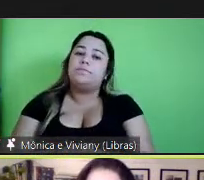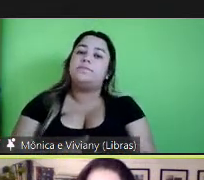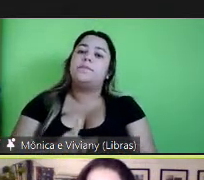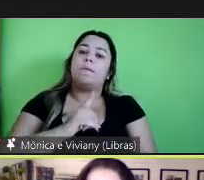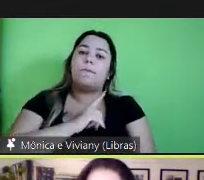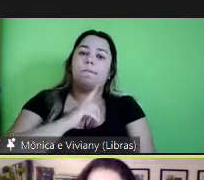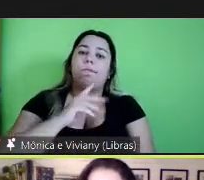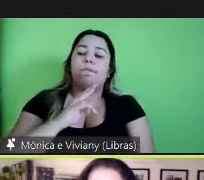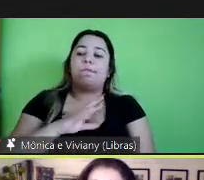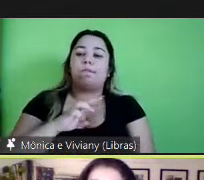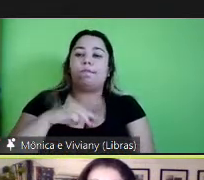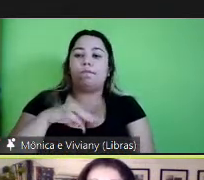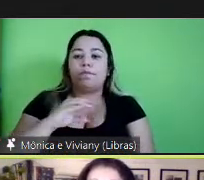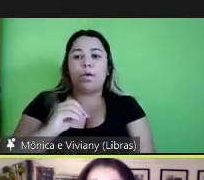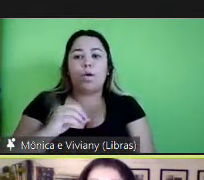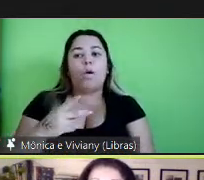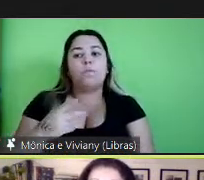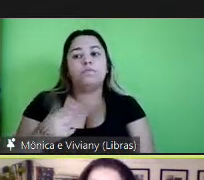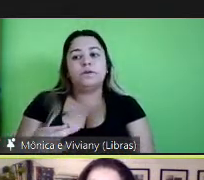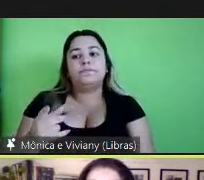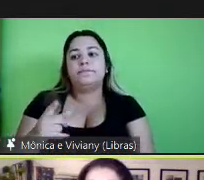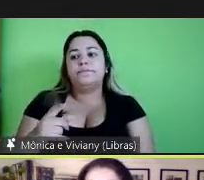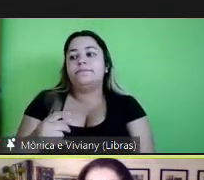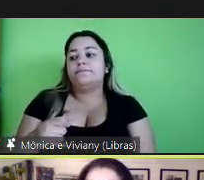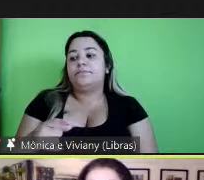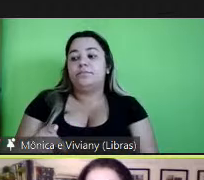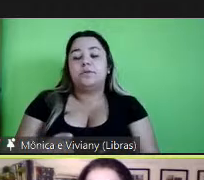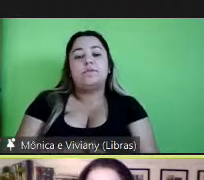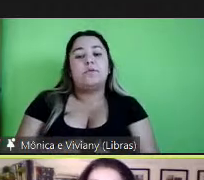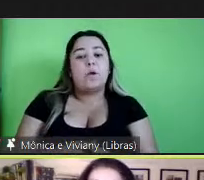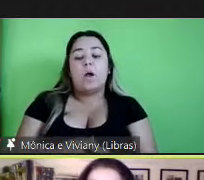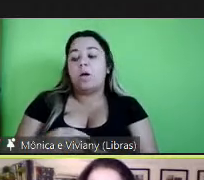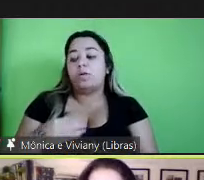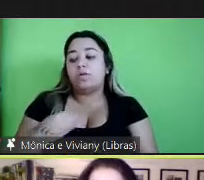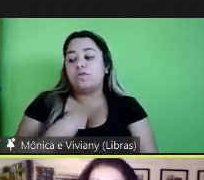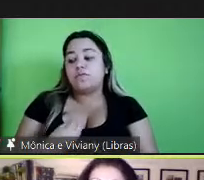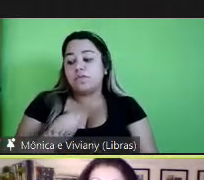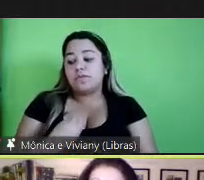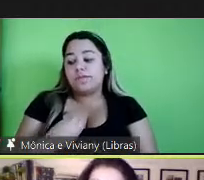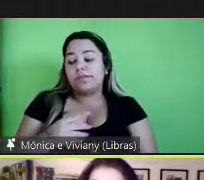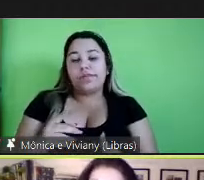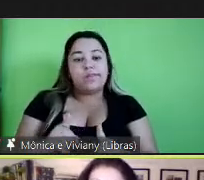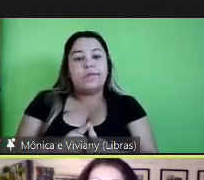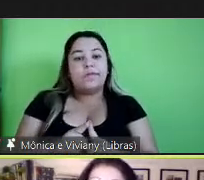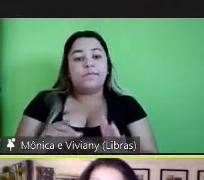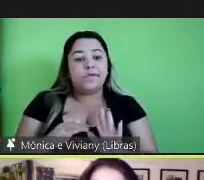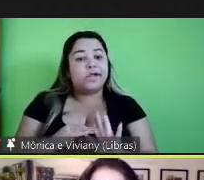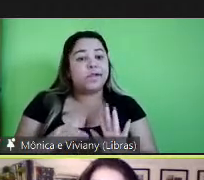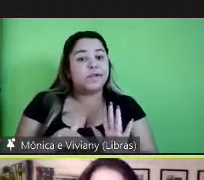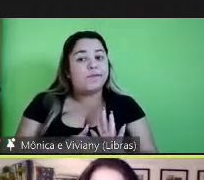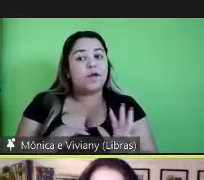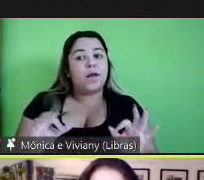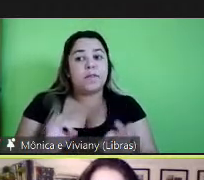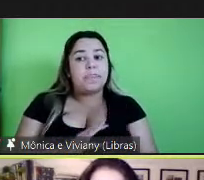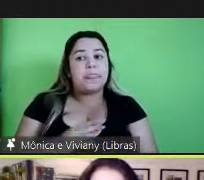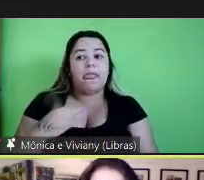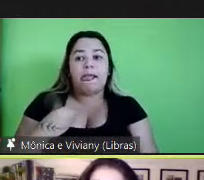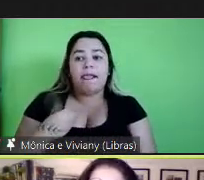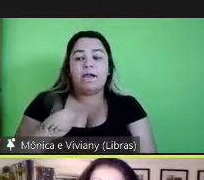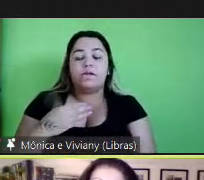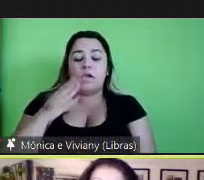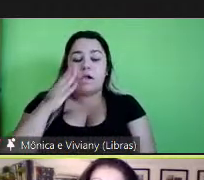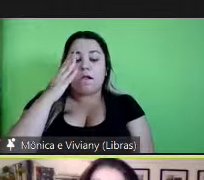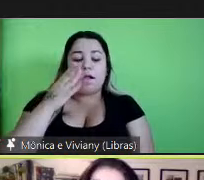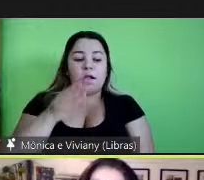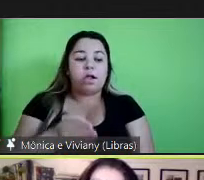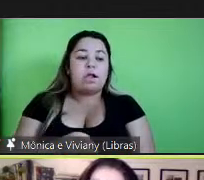be lifelong. And finally, the guidelines conclude that the focus of any chronic disease treatment, including obesity treatment,